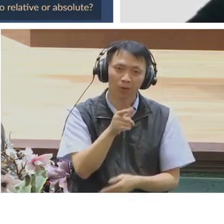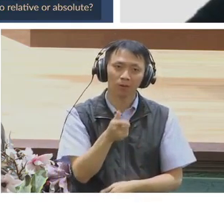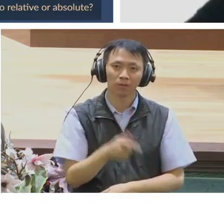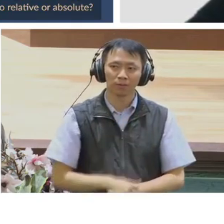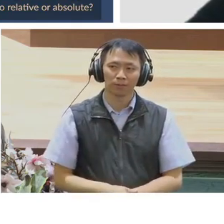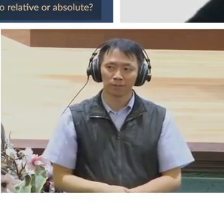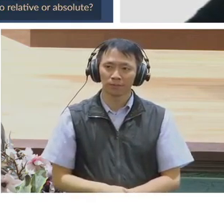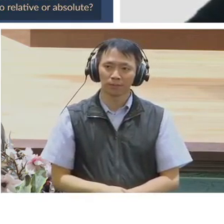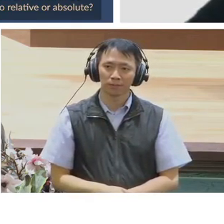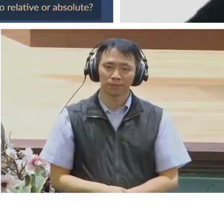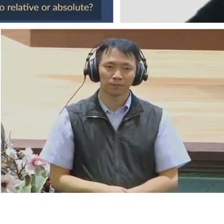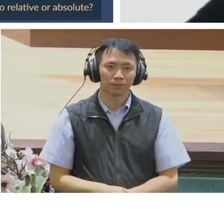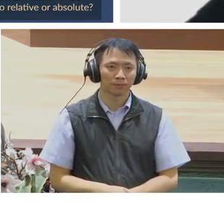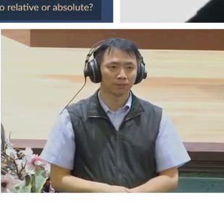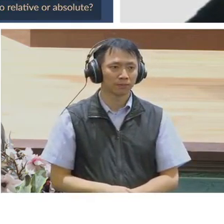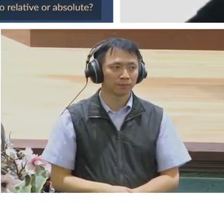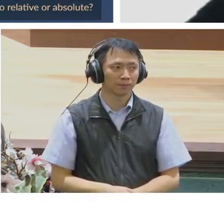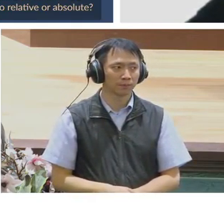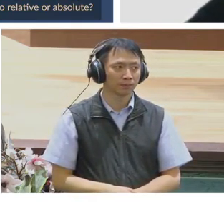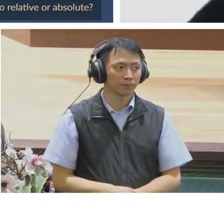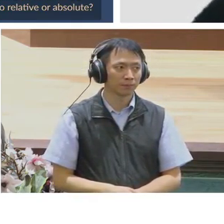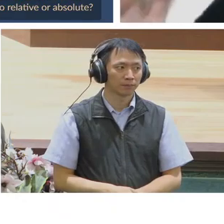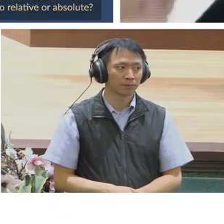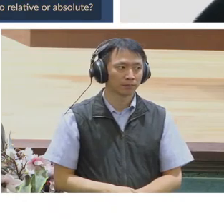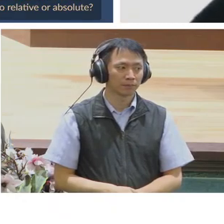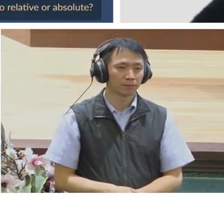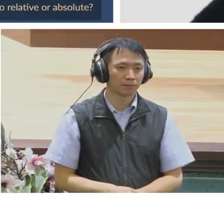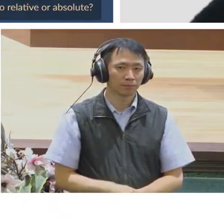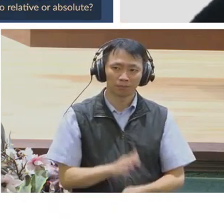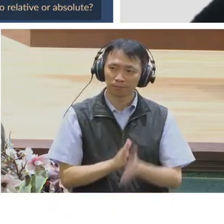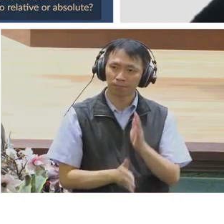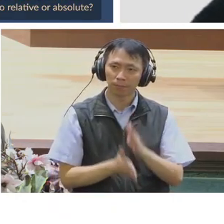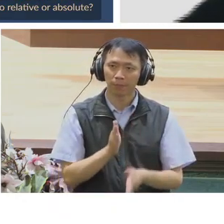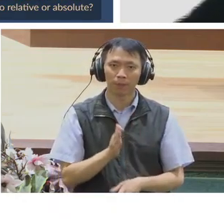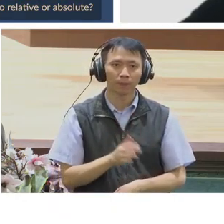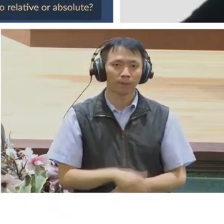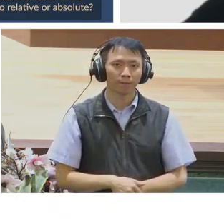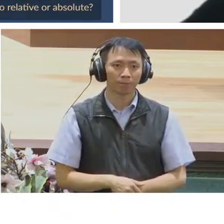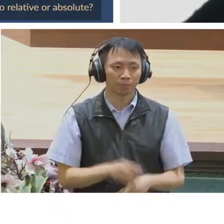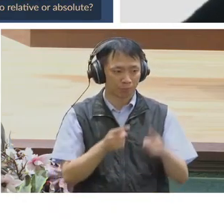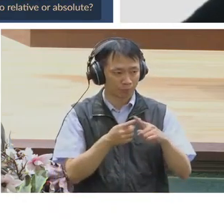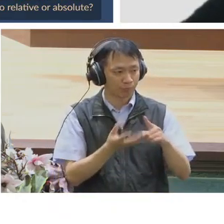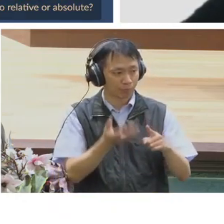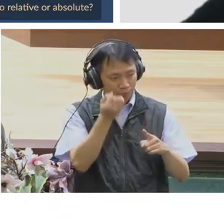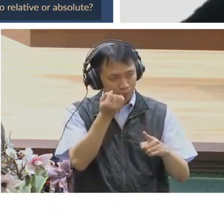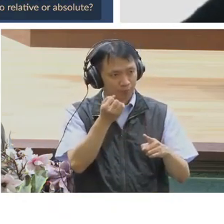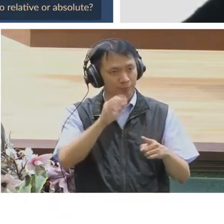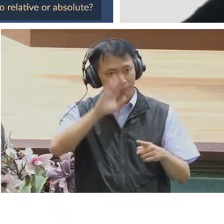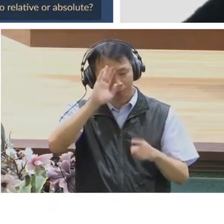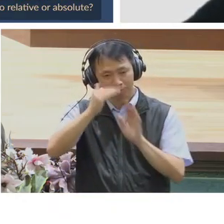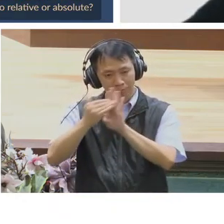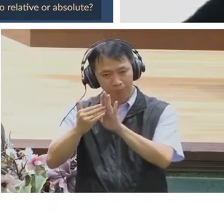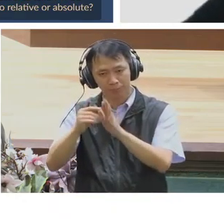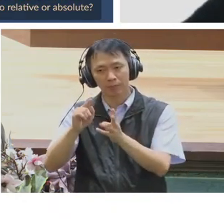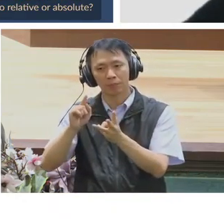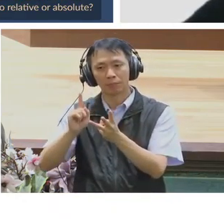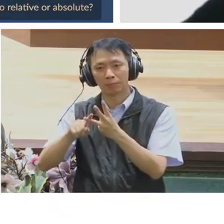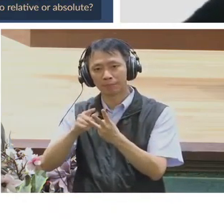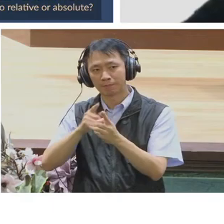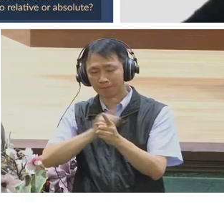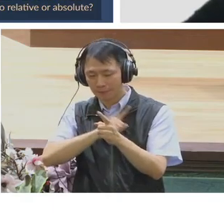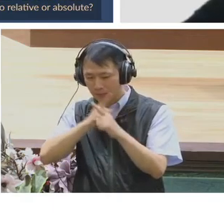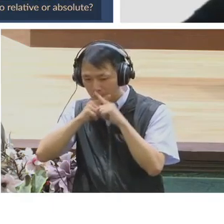is, how do we balance privacy, human rights, and at the same time, focus on